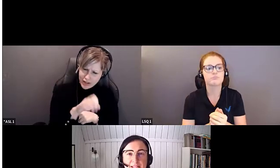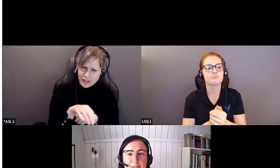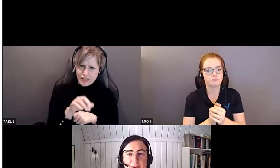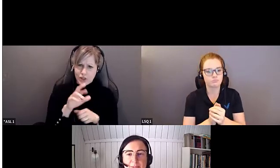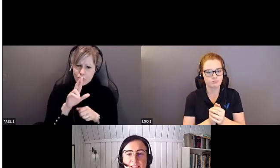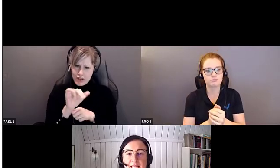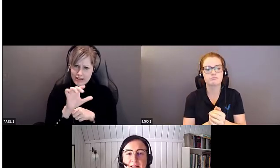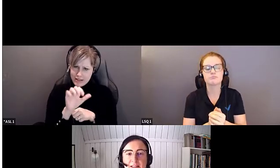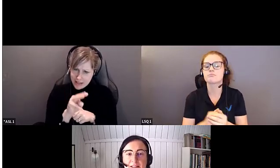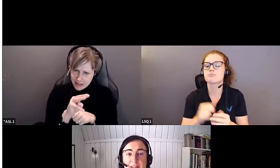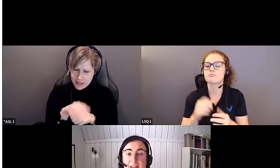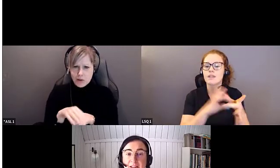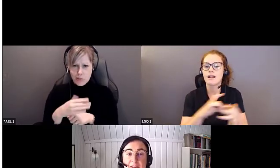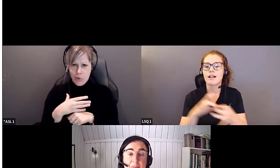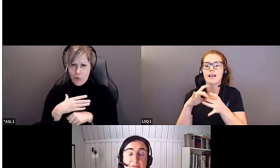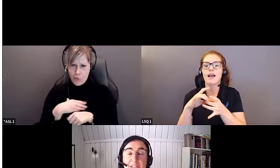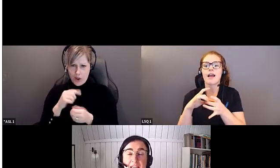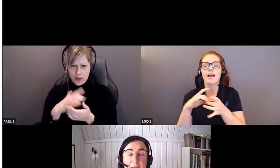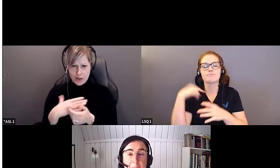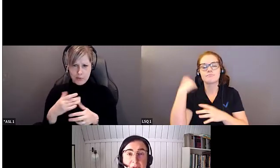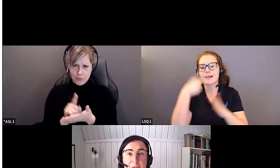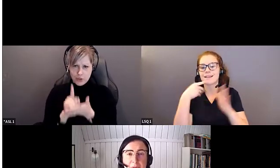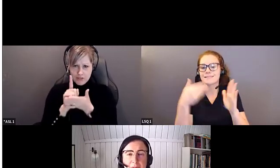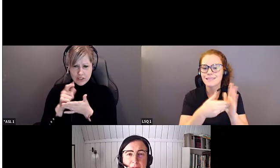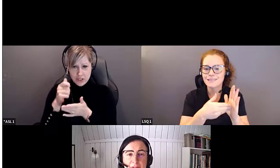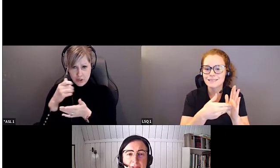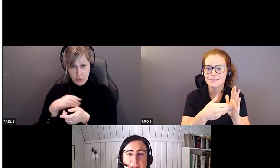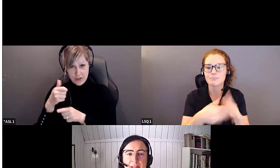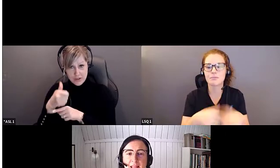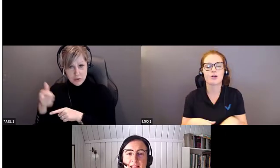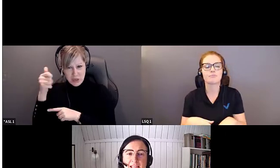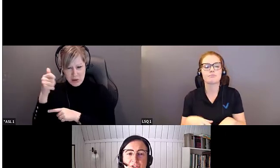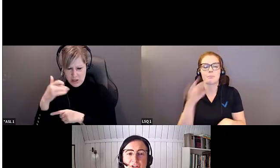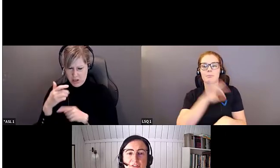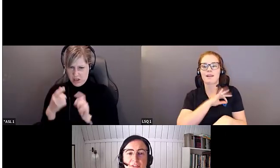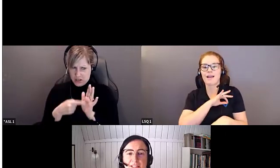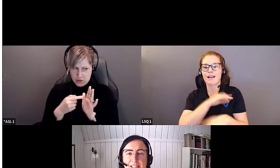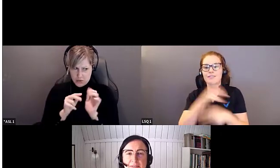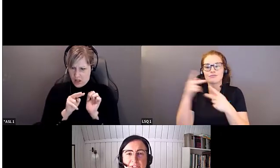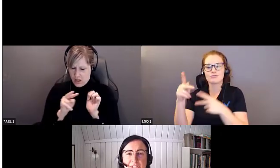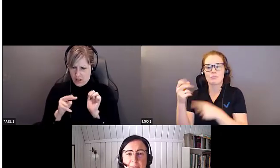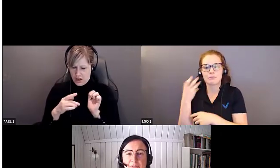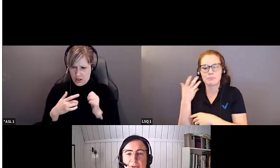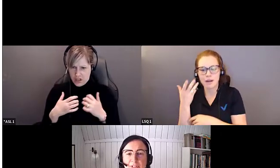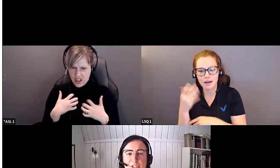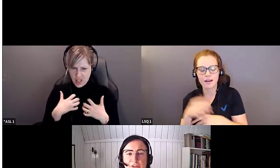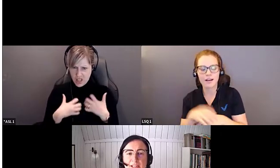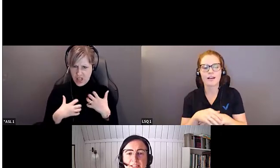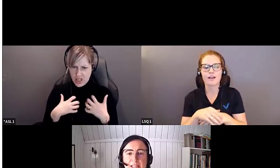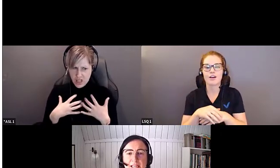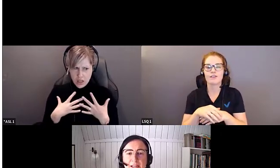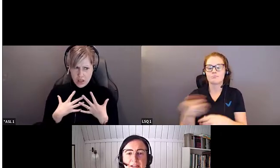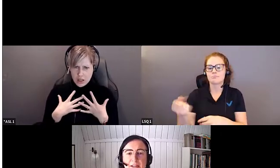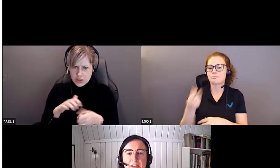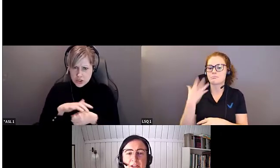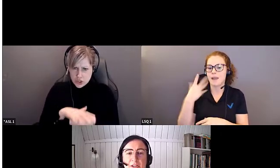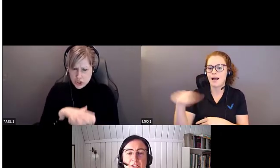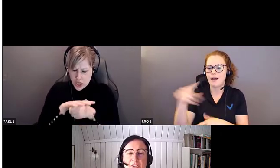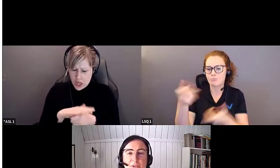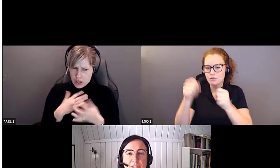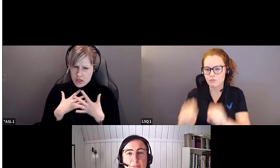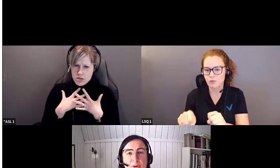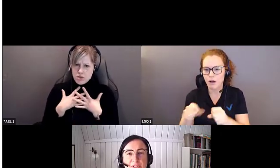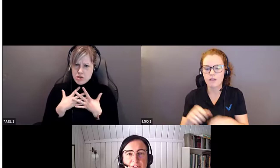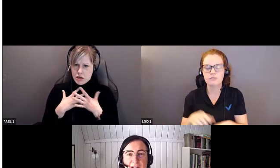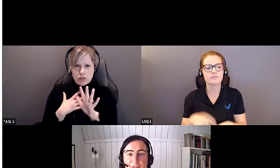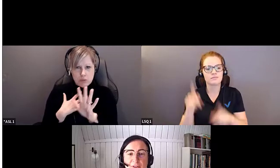privilege, and white supremacy can be really uncomfortable and can trigger feelings of discomfort or distress.